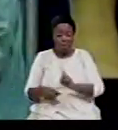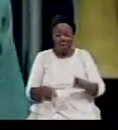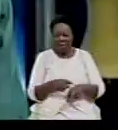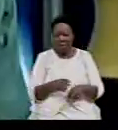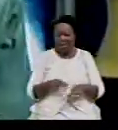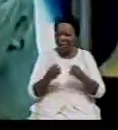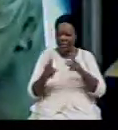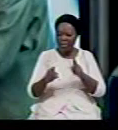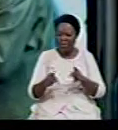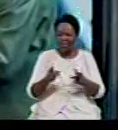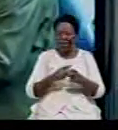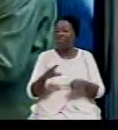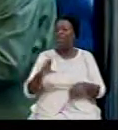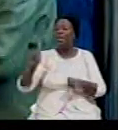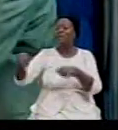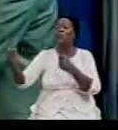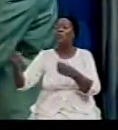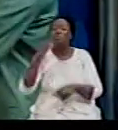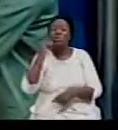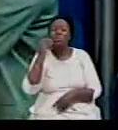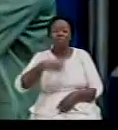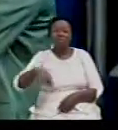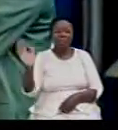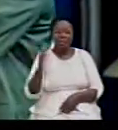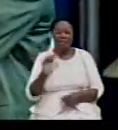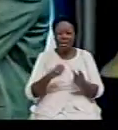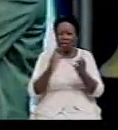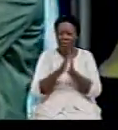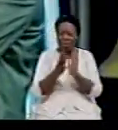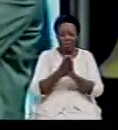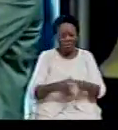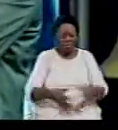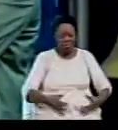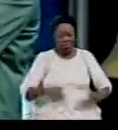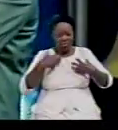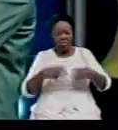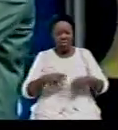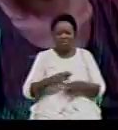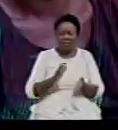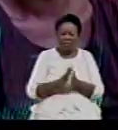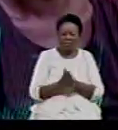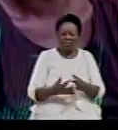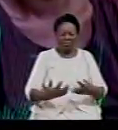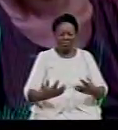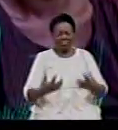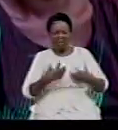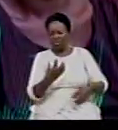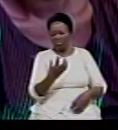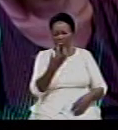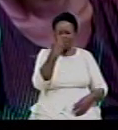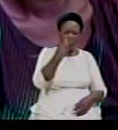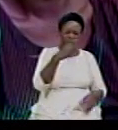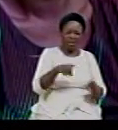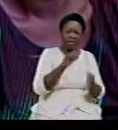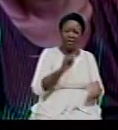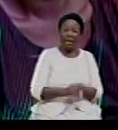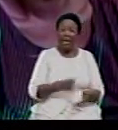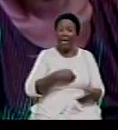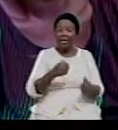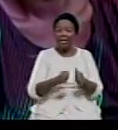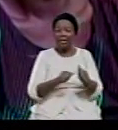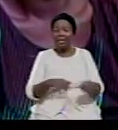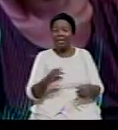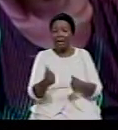become offended, you are swollen, and you are swollen with anger, and then everything is